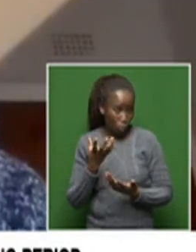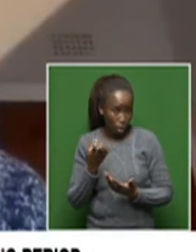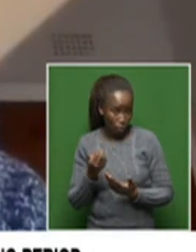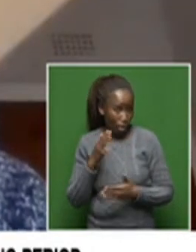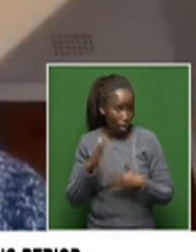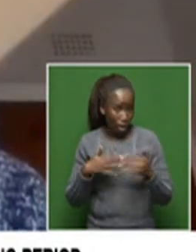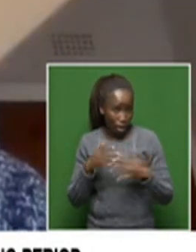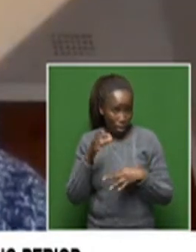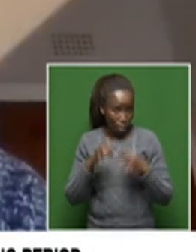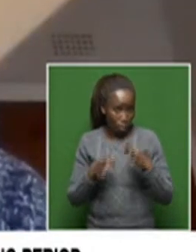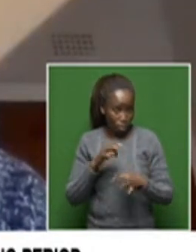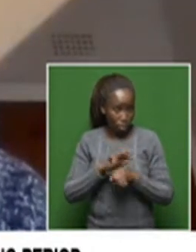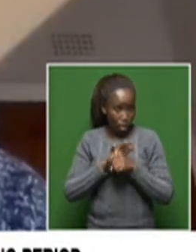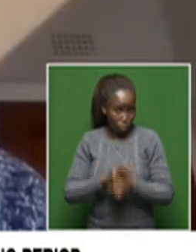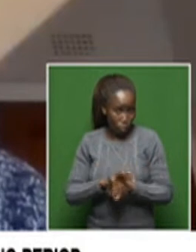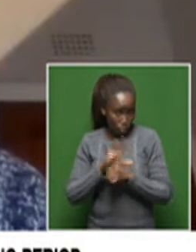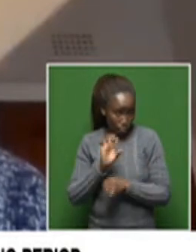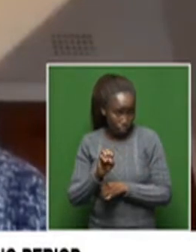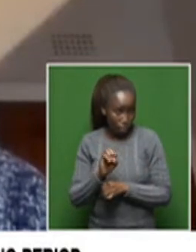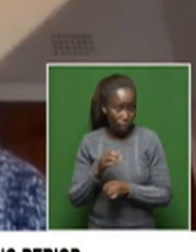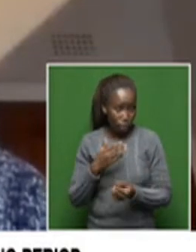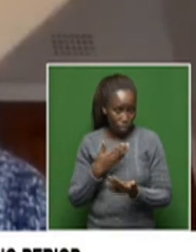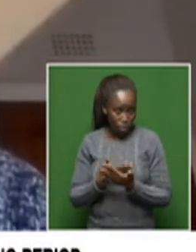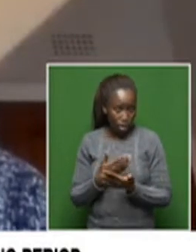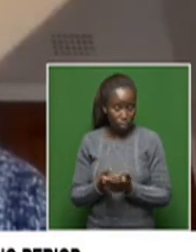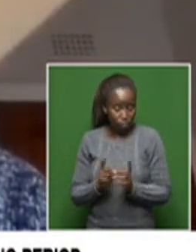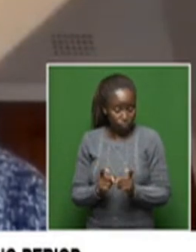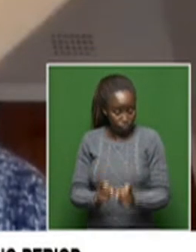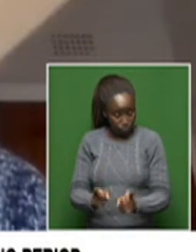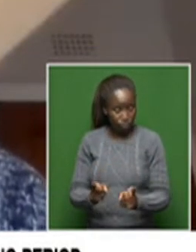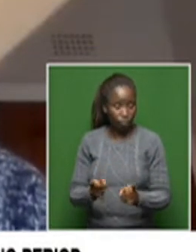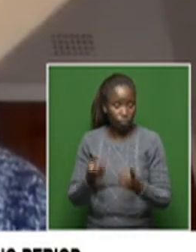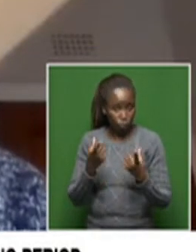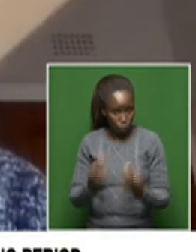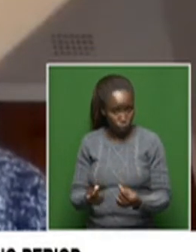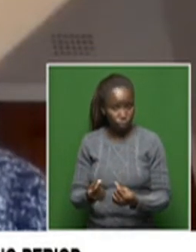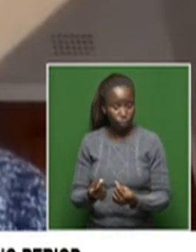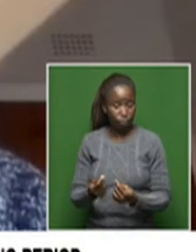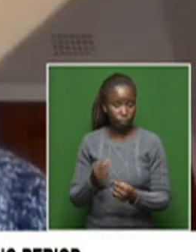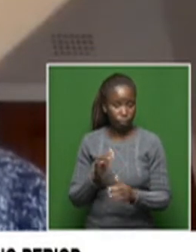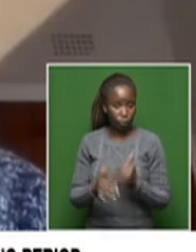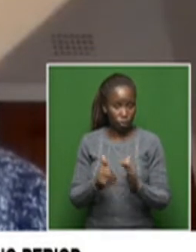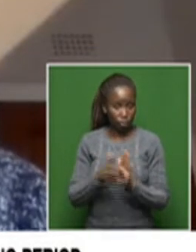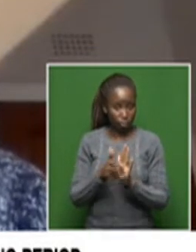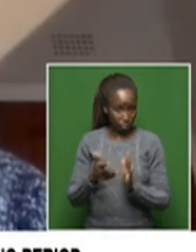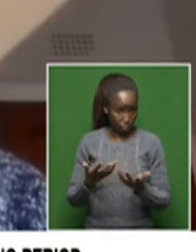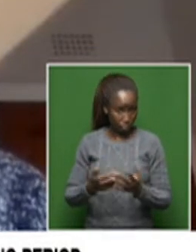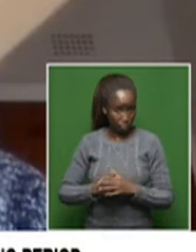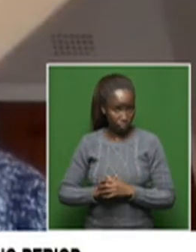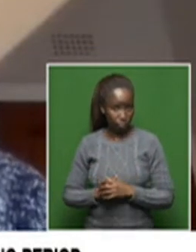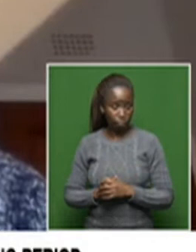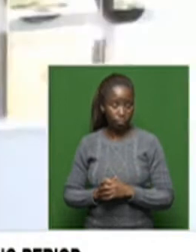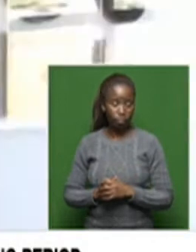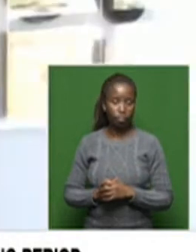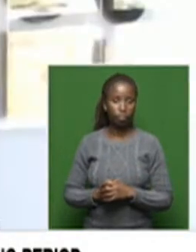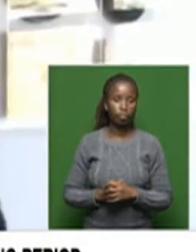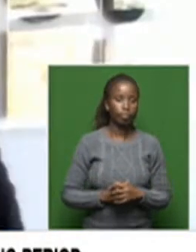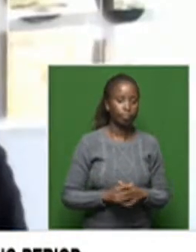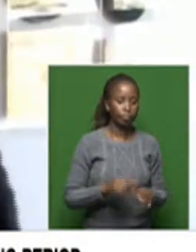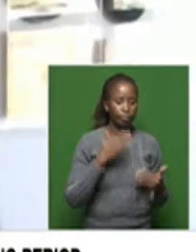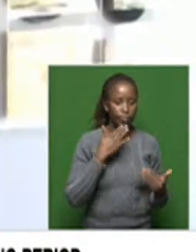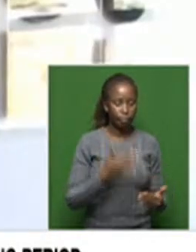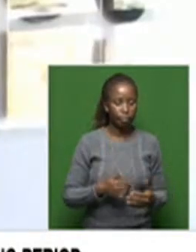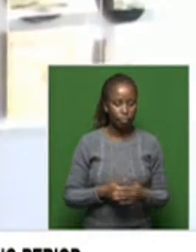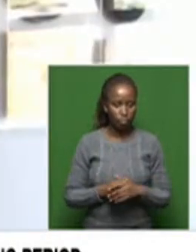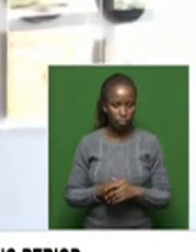as SAPRA in terms of speeding up your ratification processes. Thank you. Thank you.